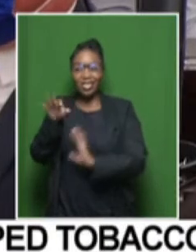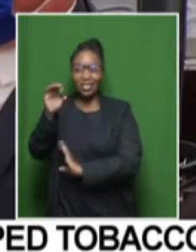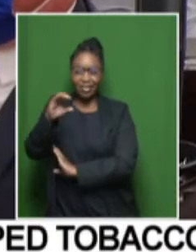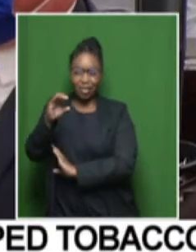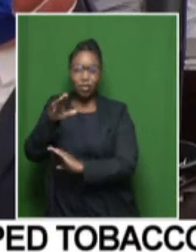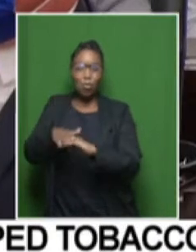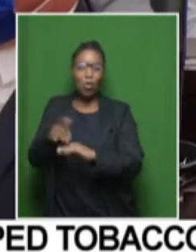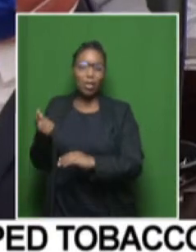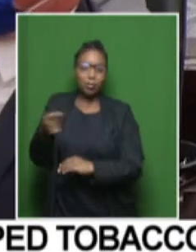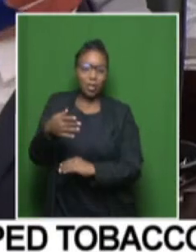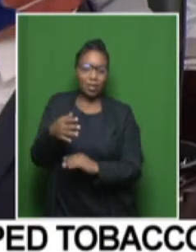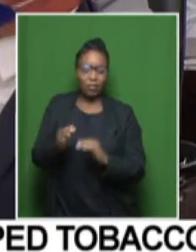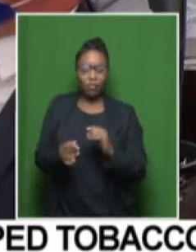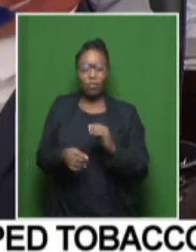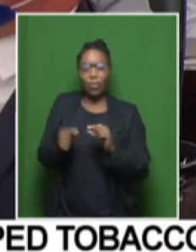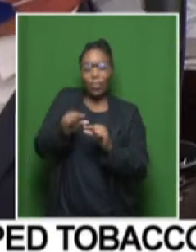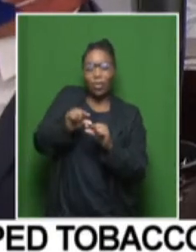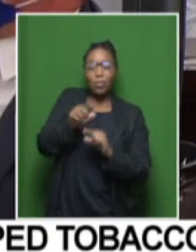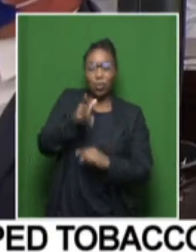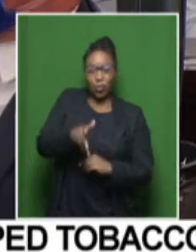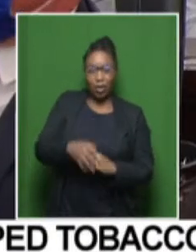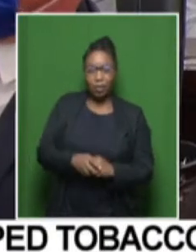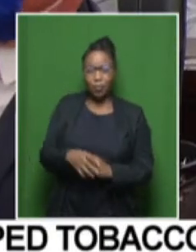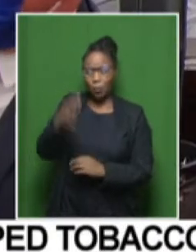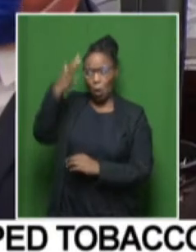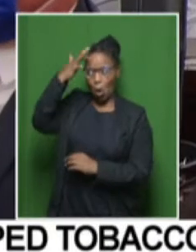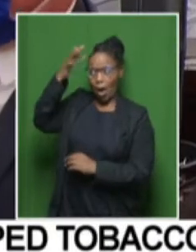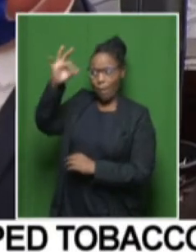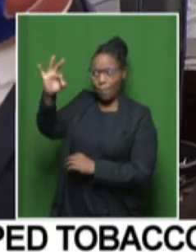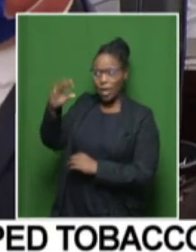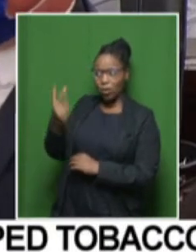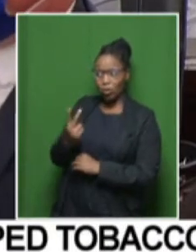Government also proposes introducing